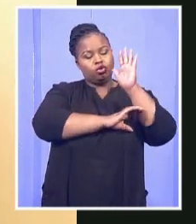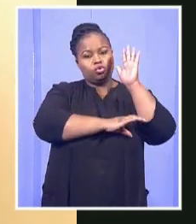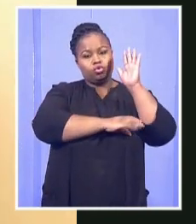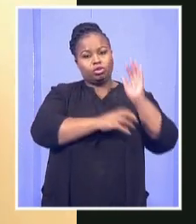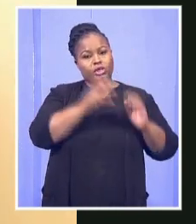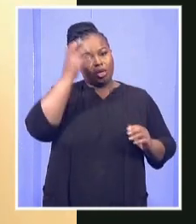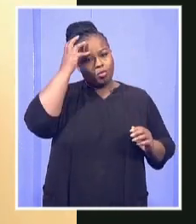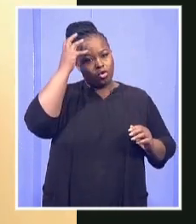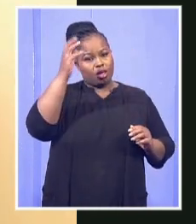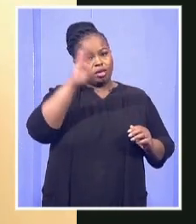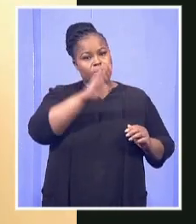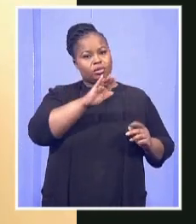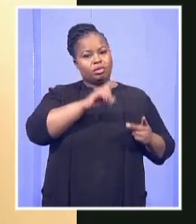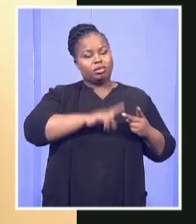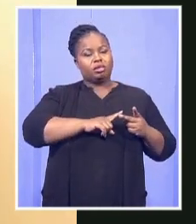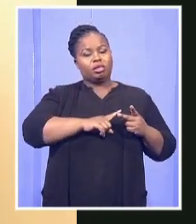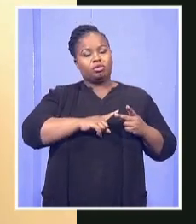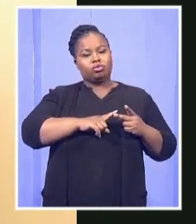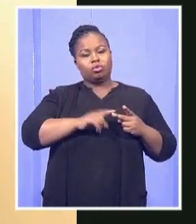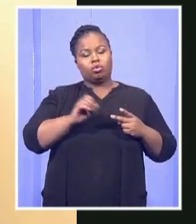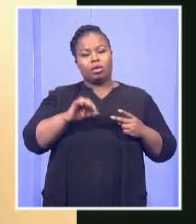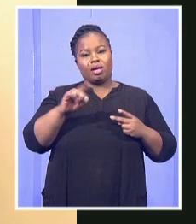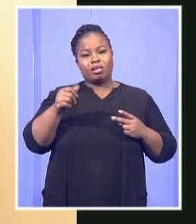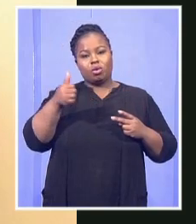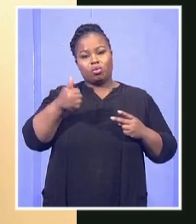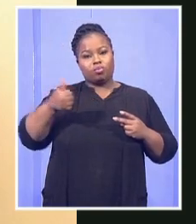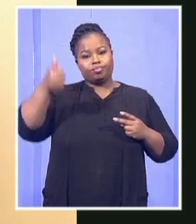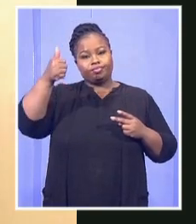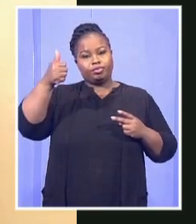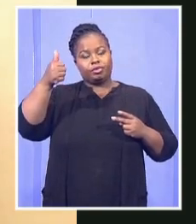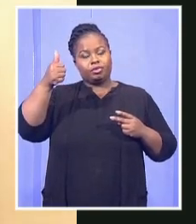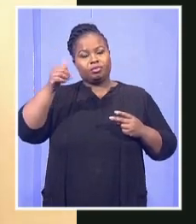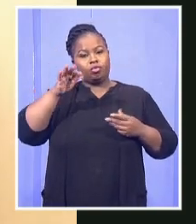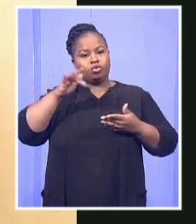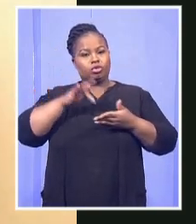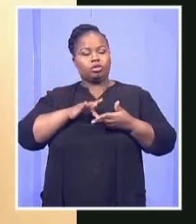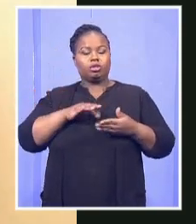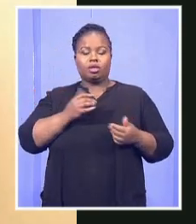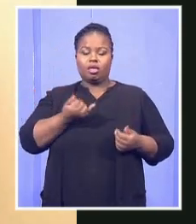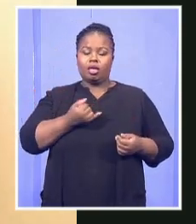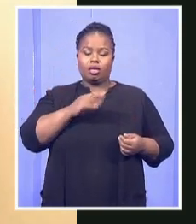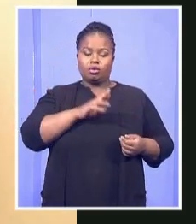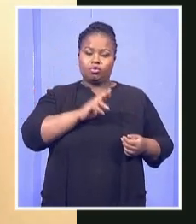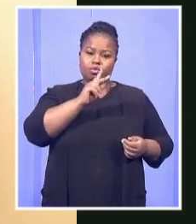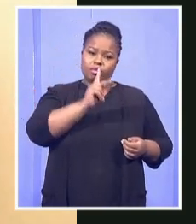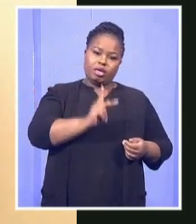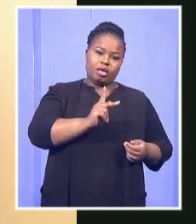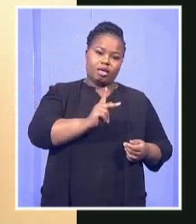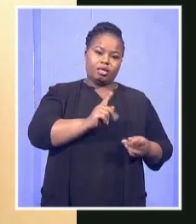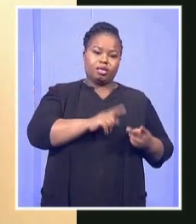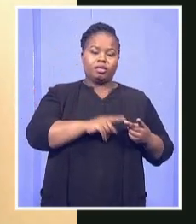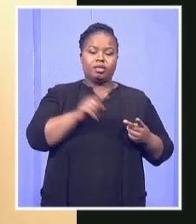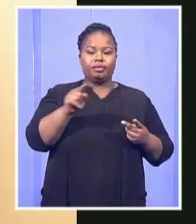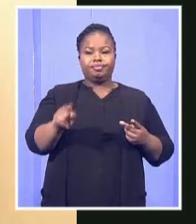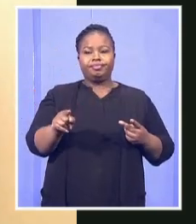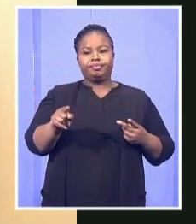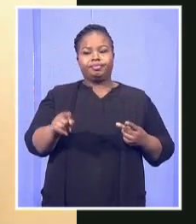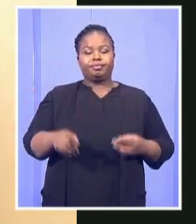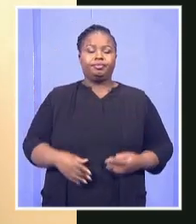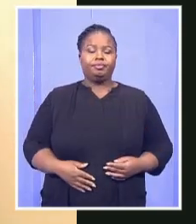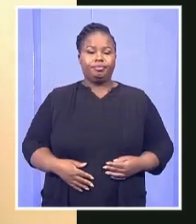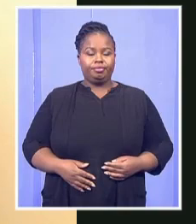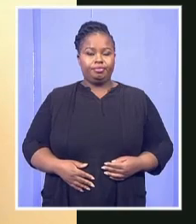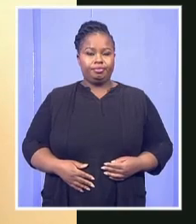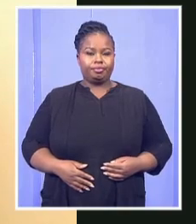and absolute monarchs. So if you look at constitutional monarchs such as the United Kingdom's monarchy, for example, those